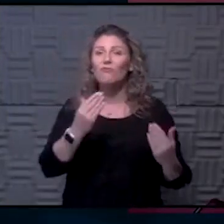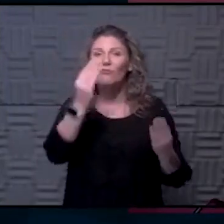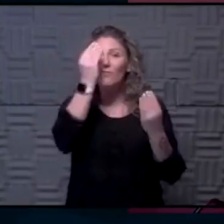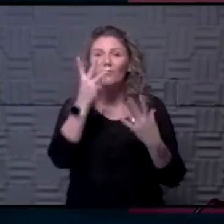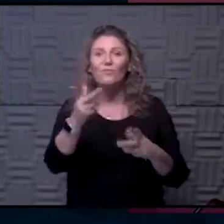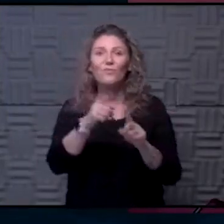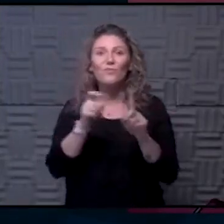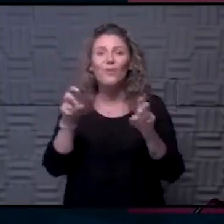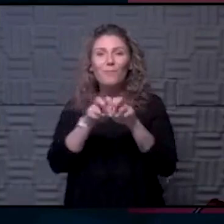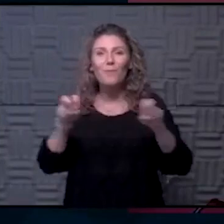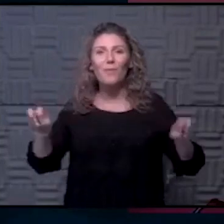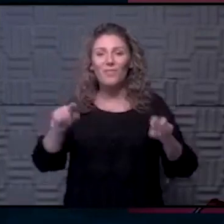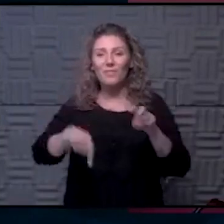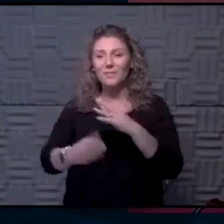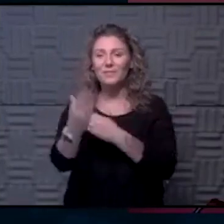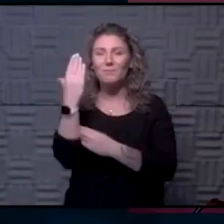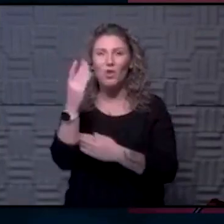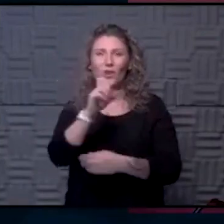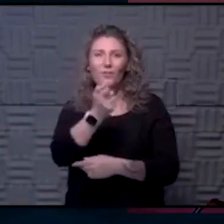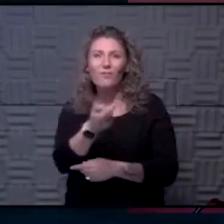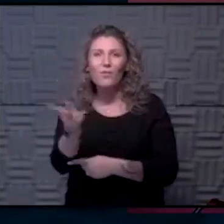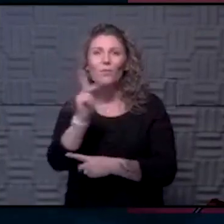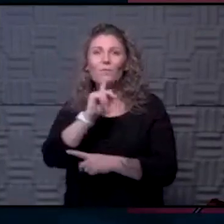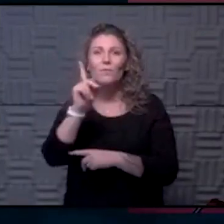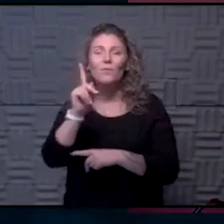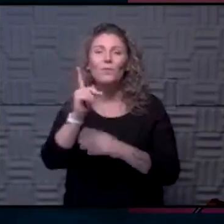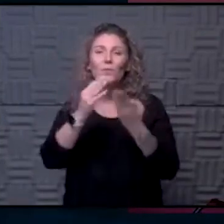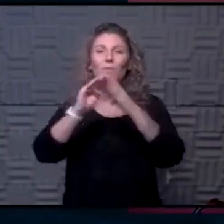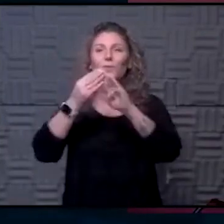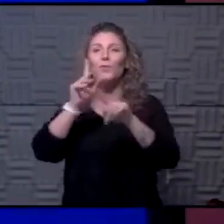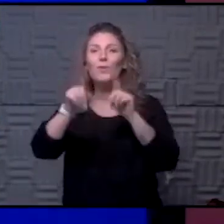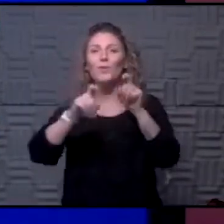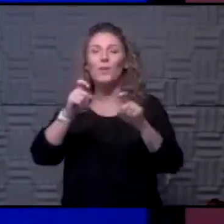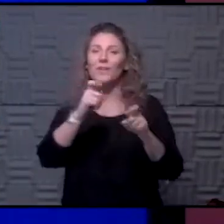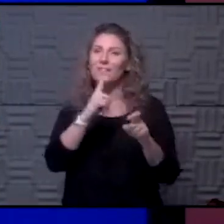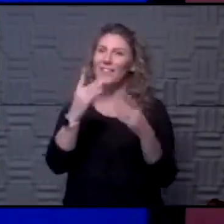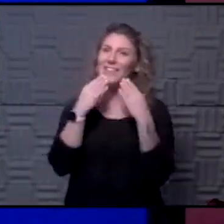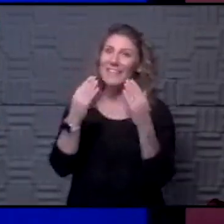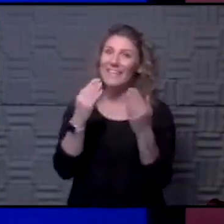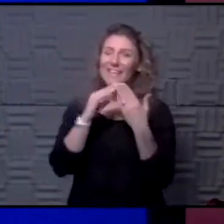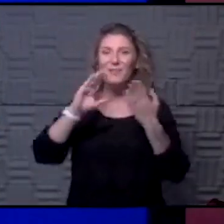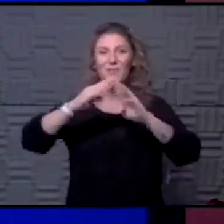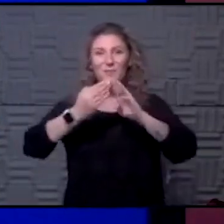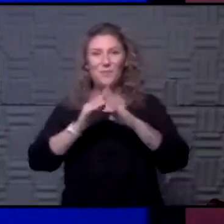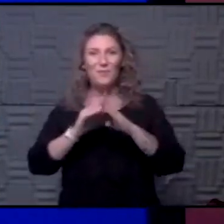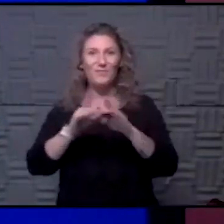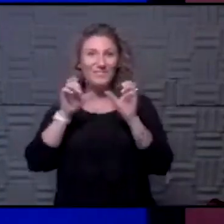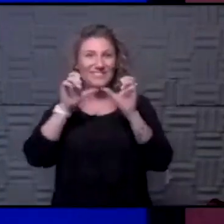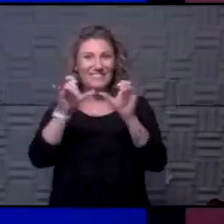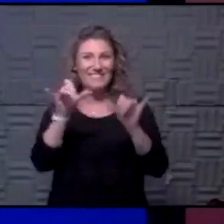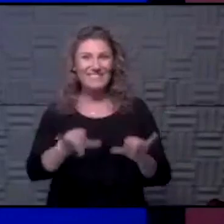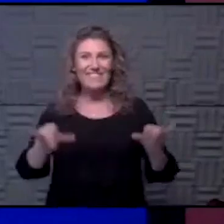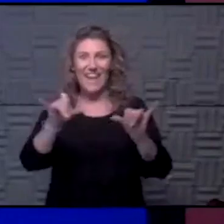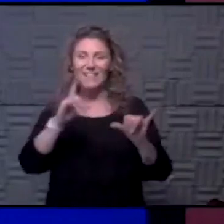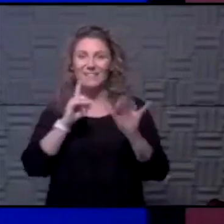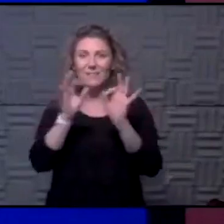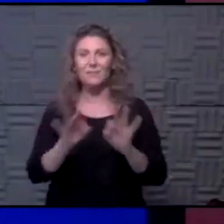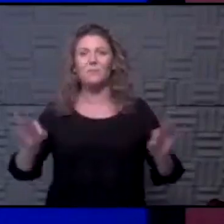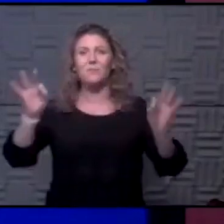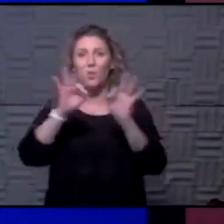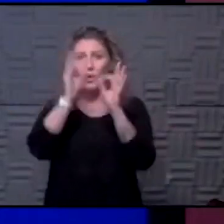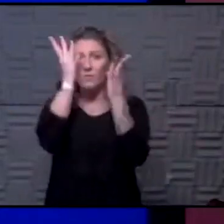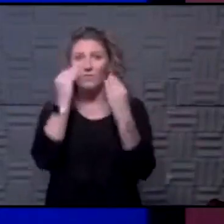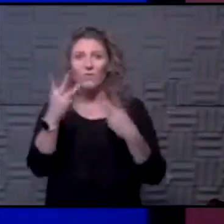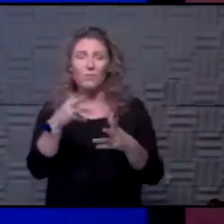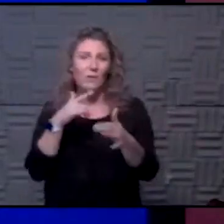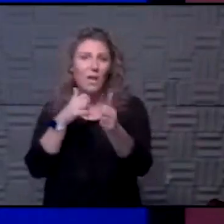our panelists this morning, but let's get to some community questions. And thank you, community, for sticking with us. I think it's been important information and